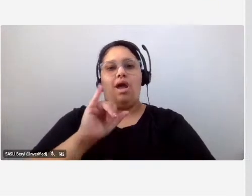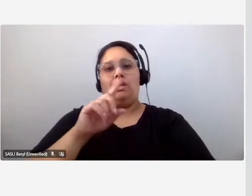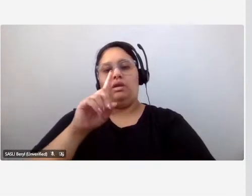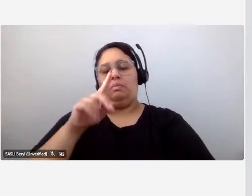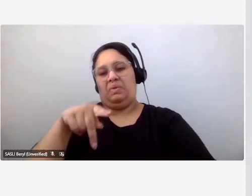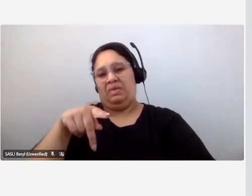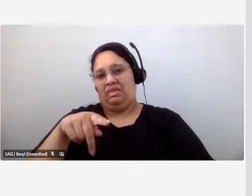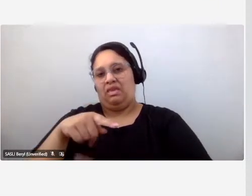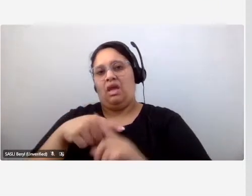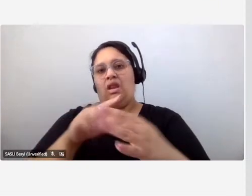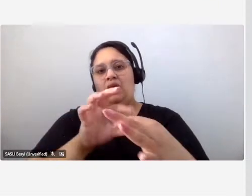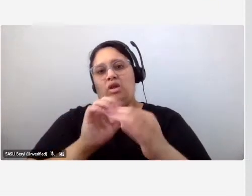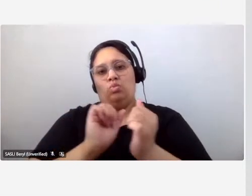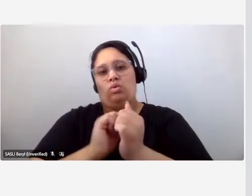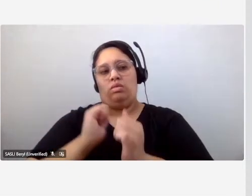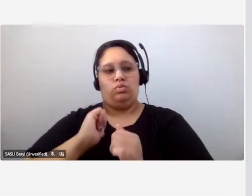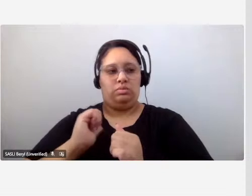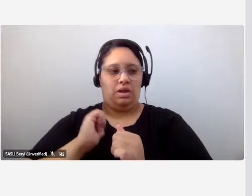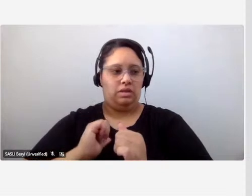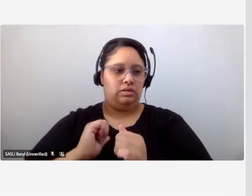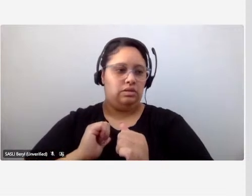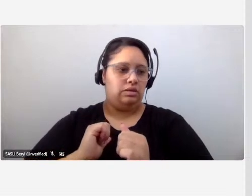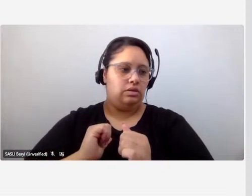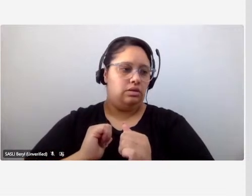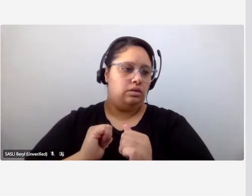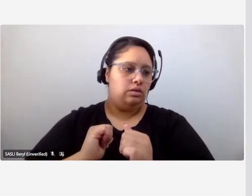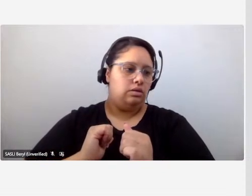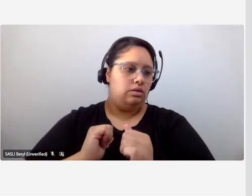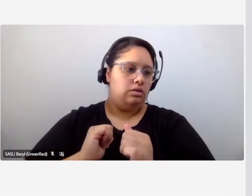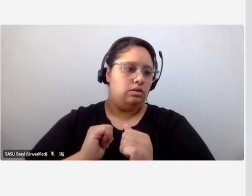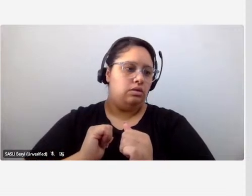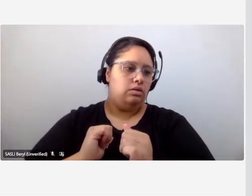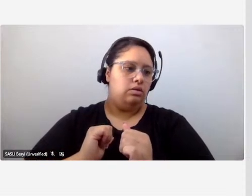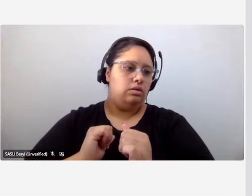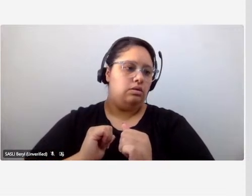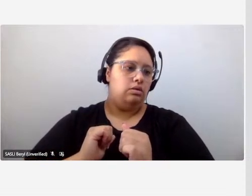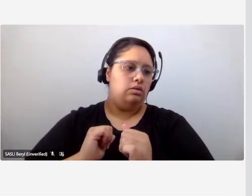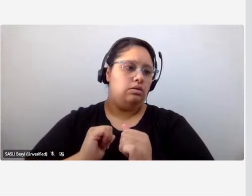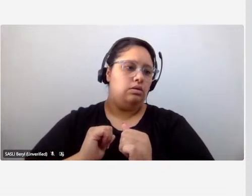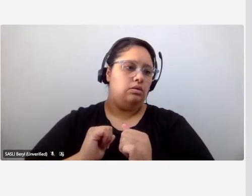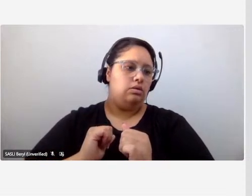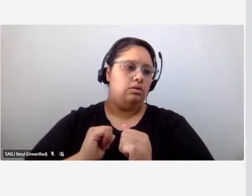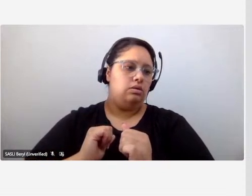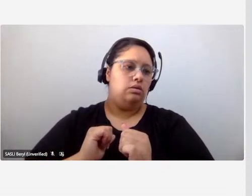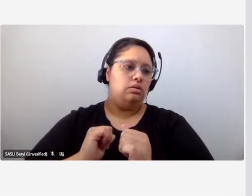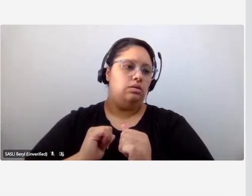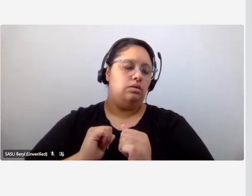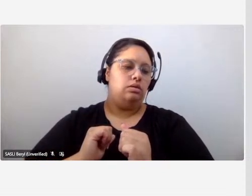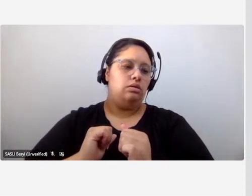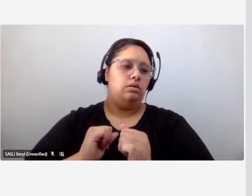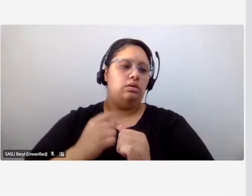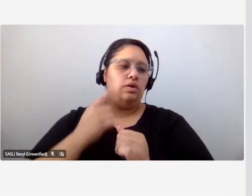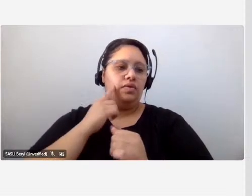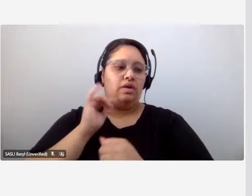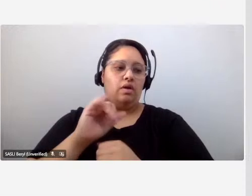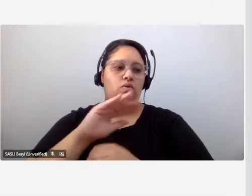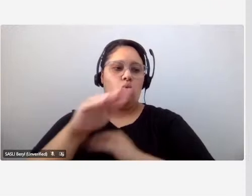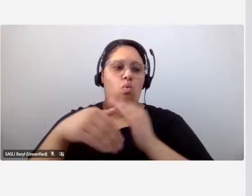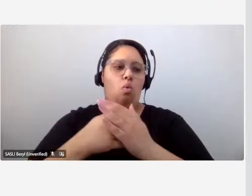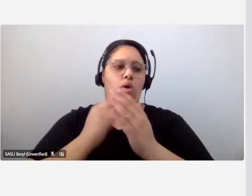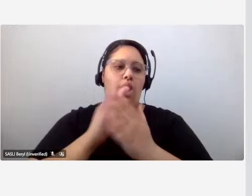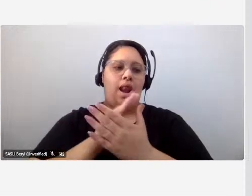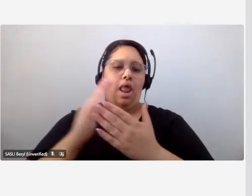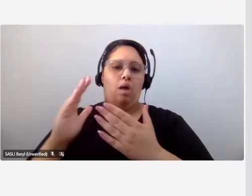and engagement with municipalities. We provide services as we and where we can. I think that is all the library questions.